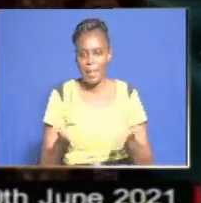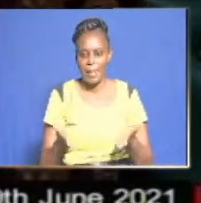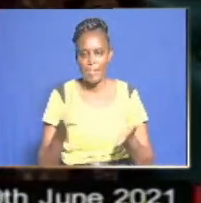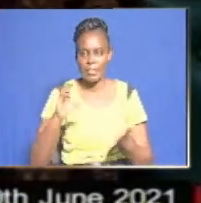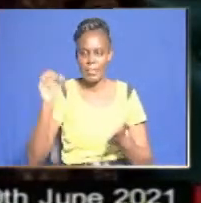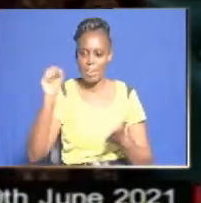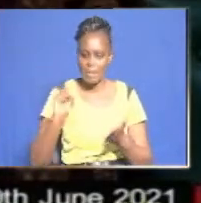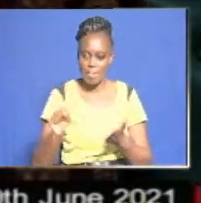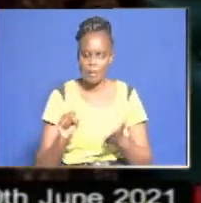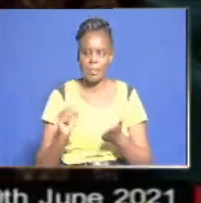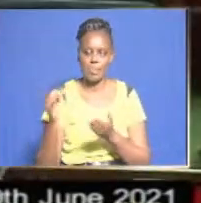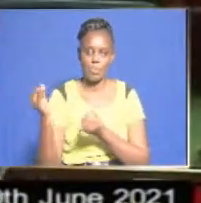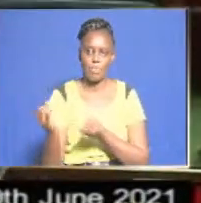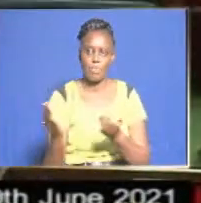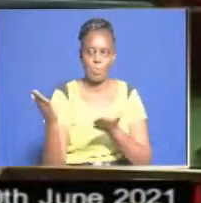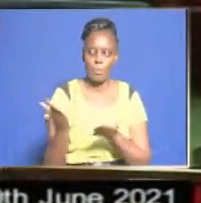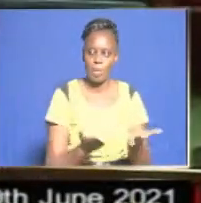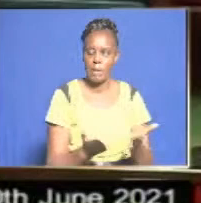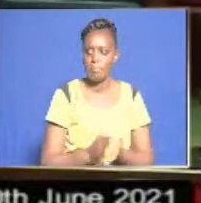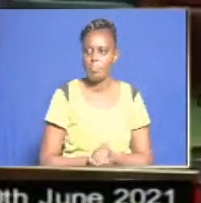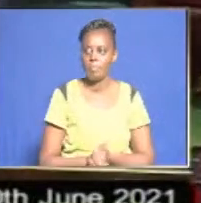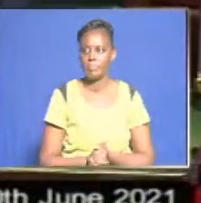Cabinet Secretary, karibu.